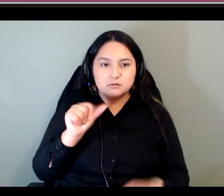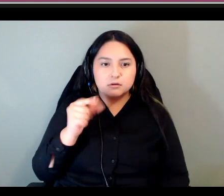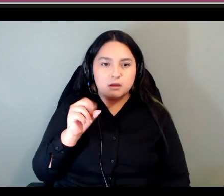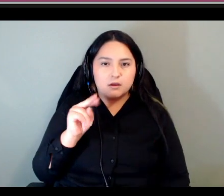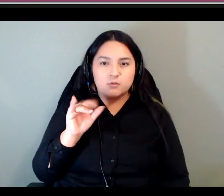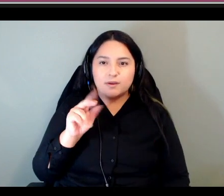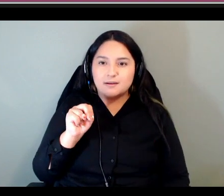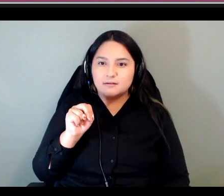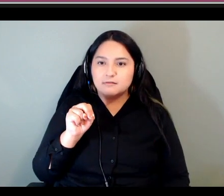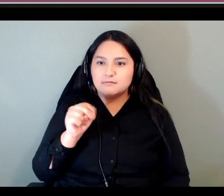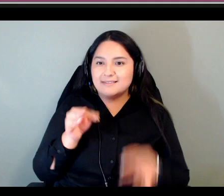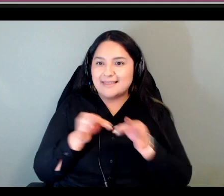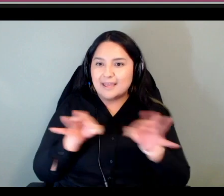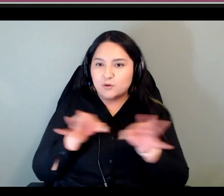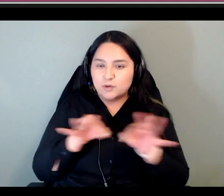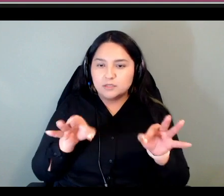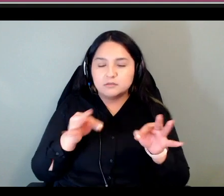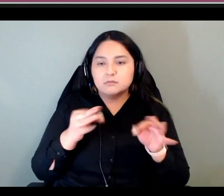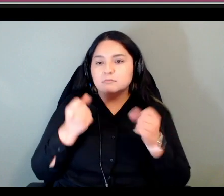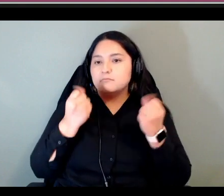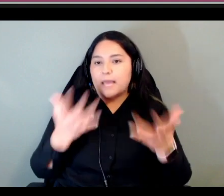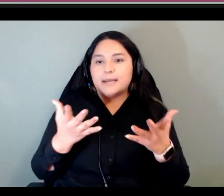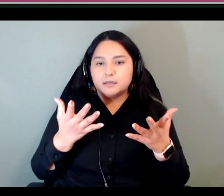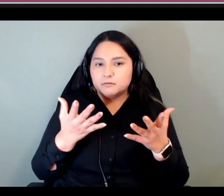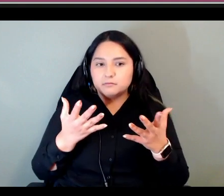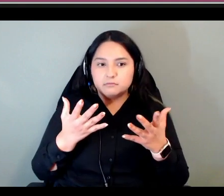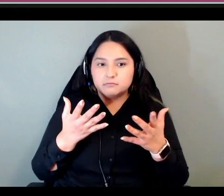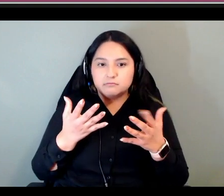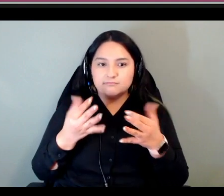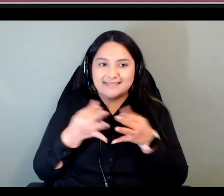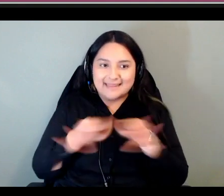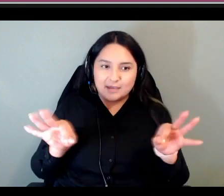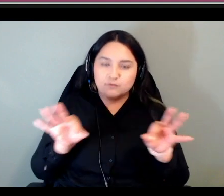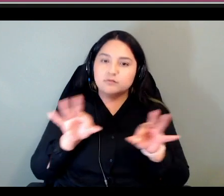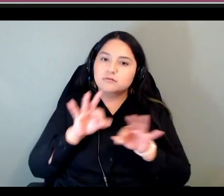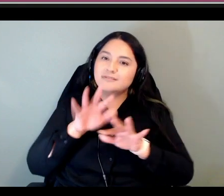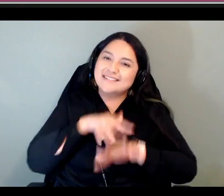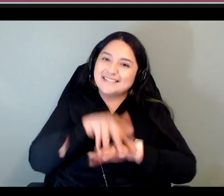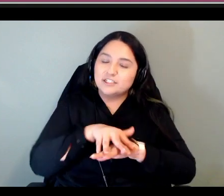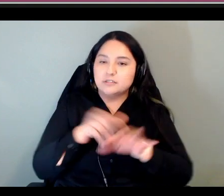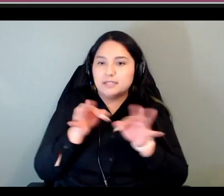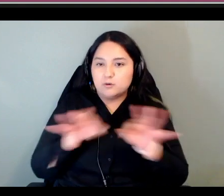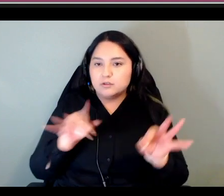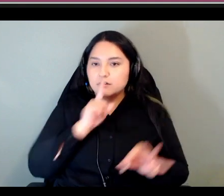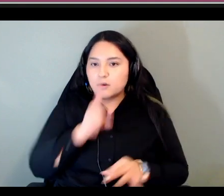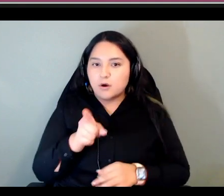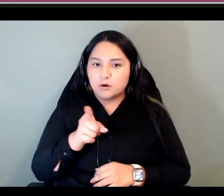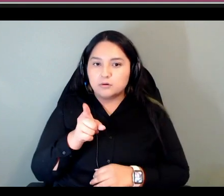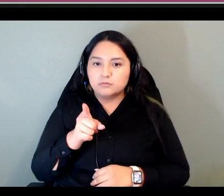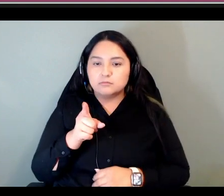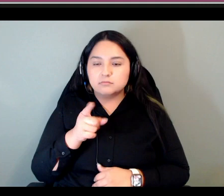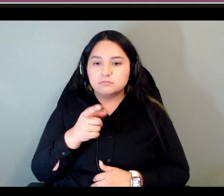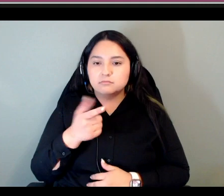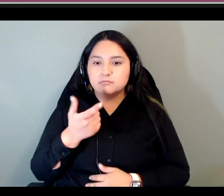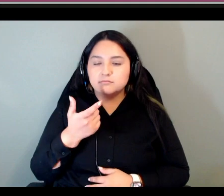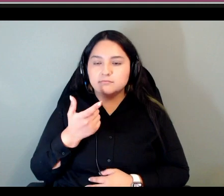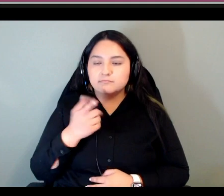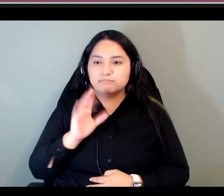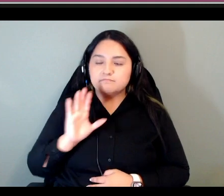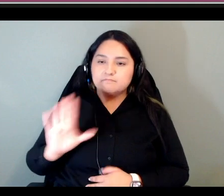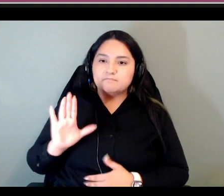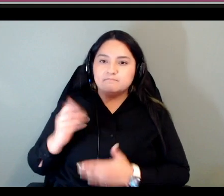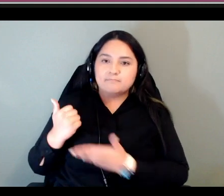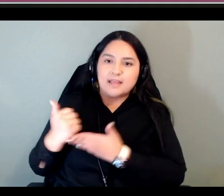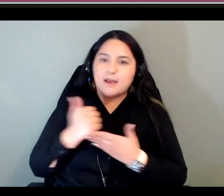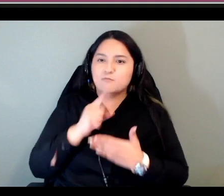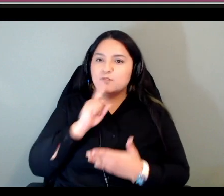like many languages, Indigenous languages are. It was really, really useful for